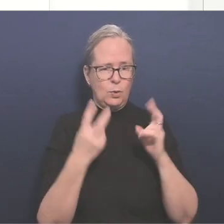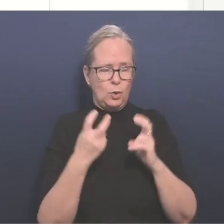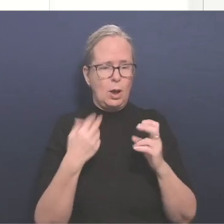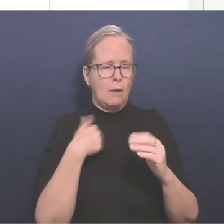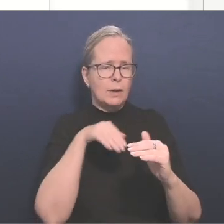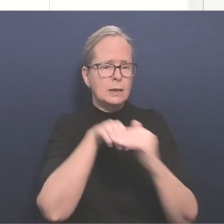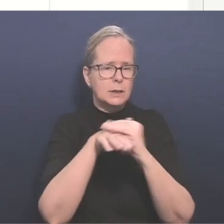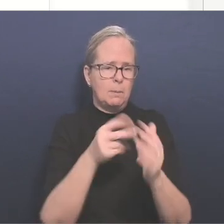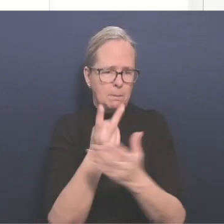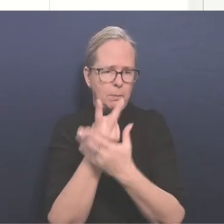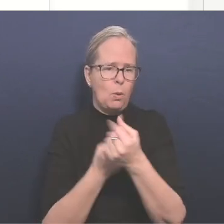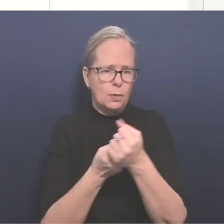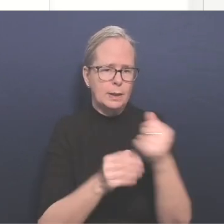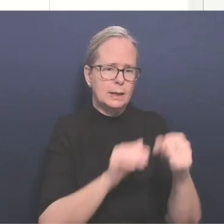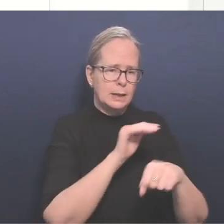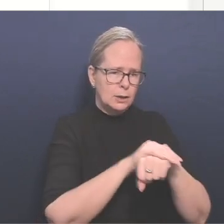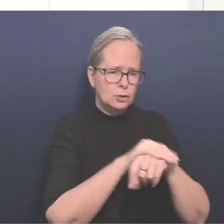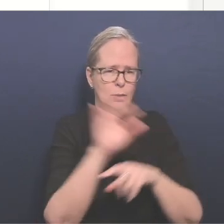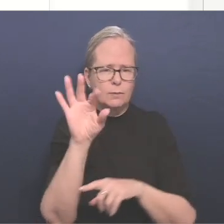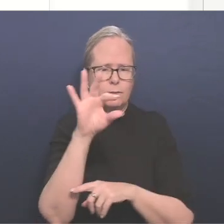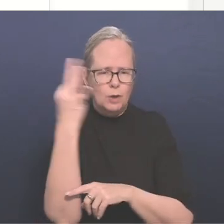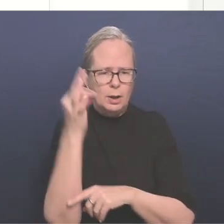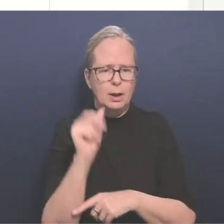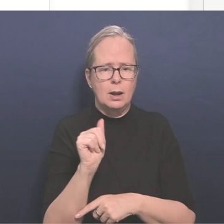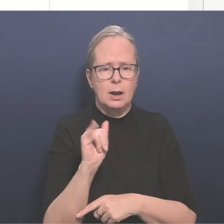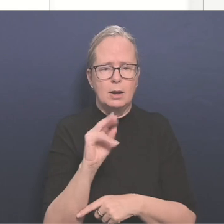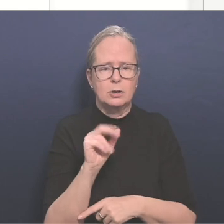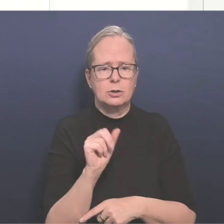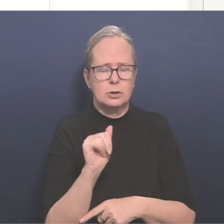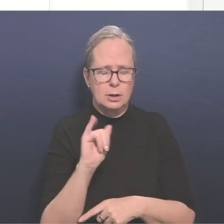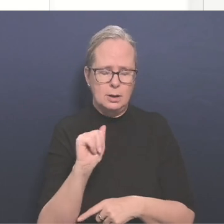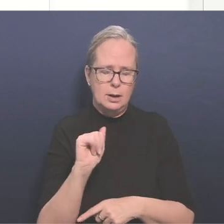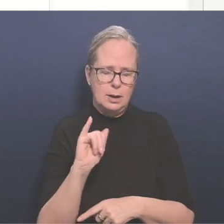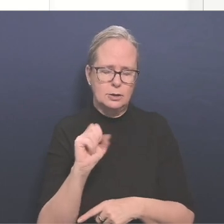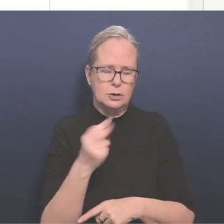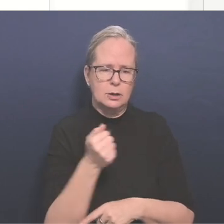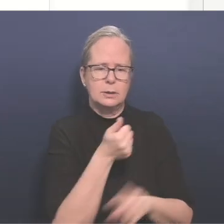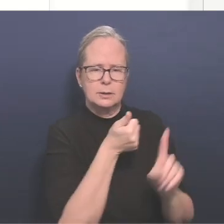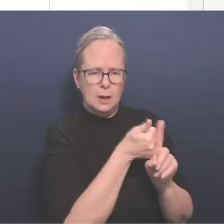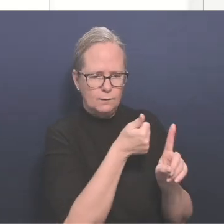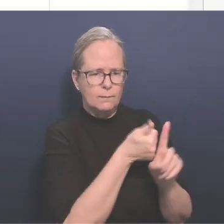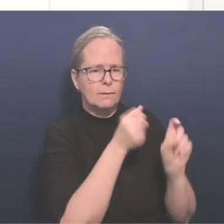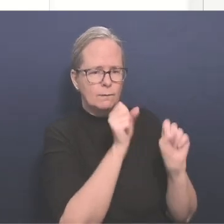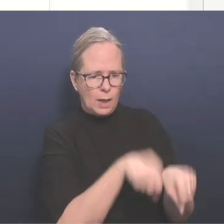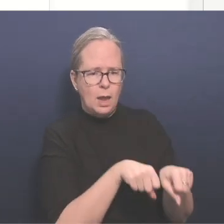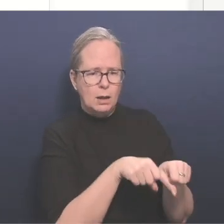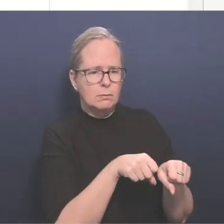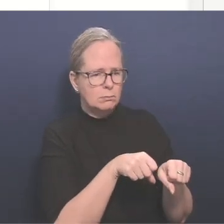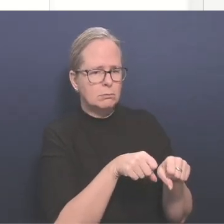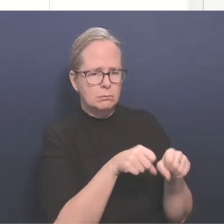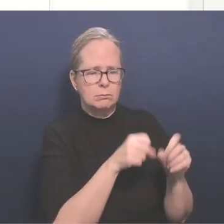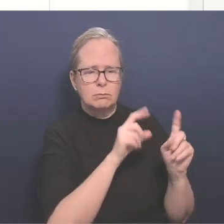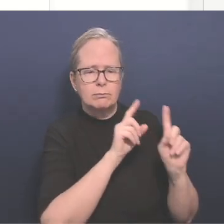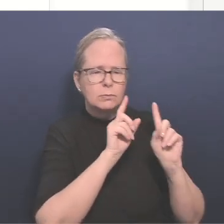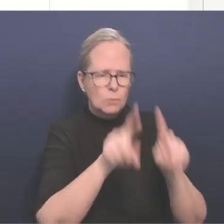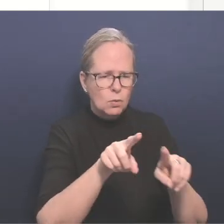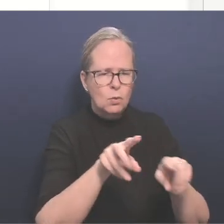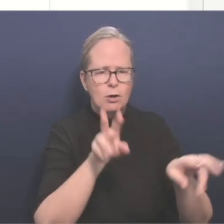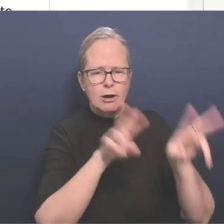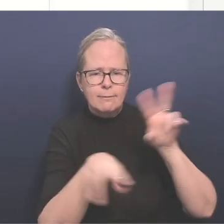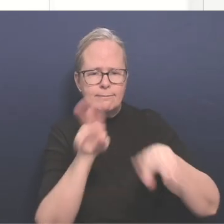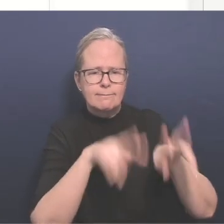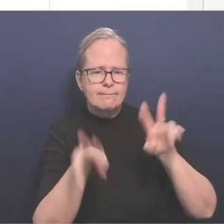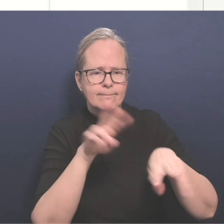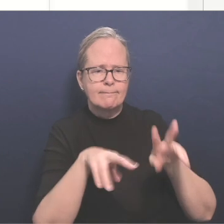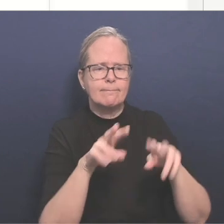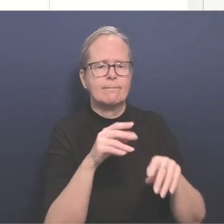that situation, the tool will help such a persona or a person like Aisha be able to